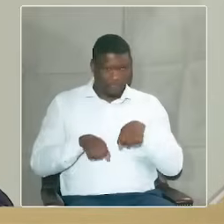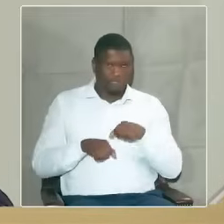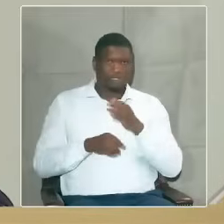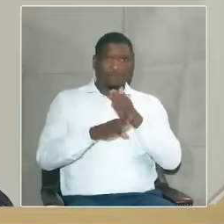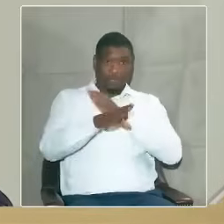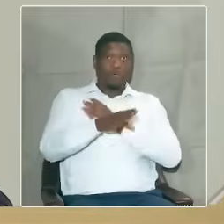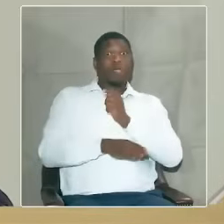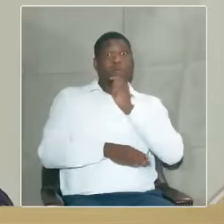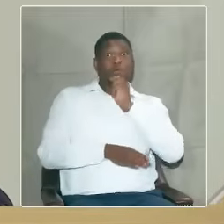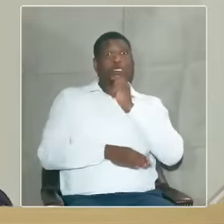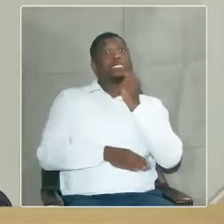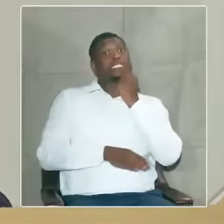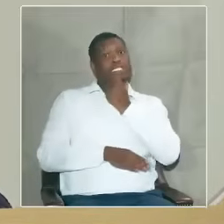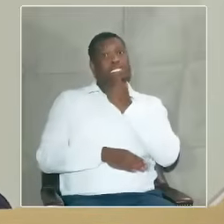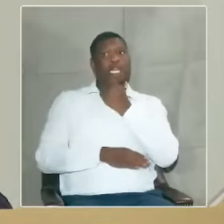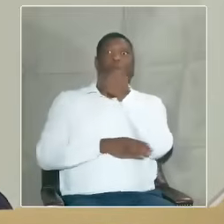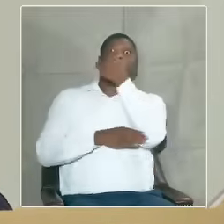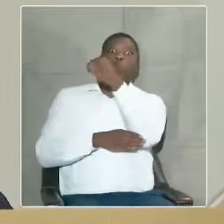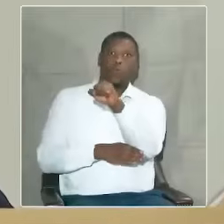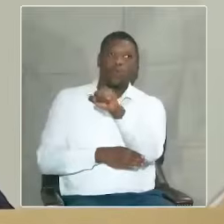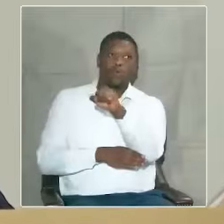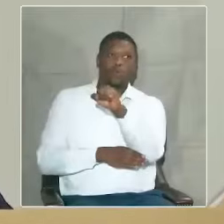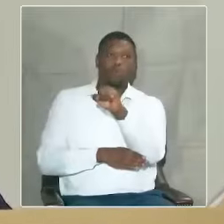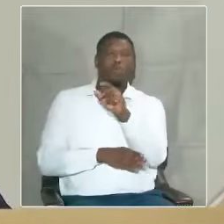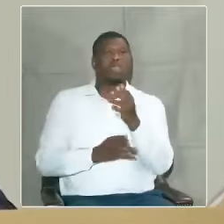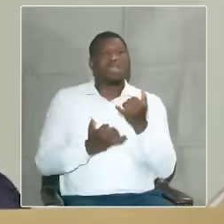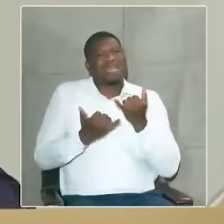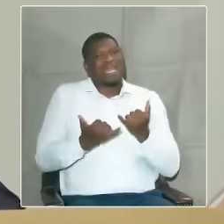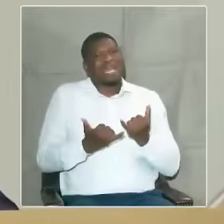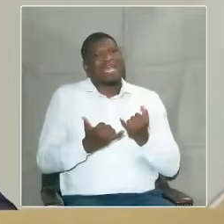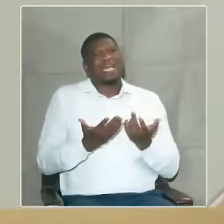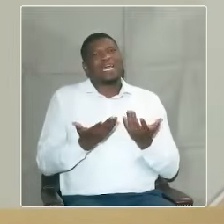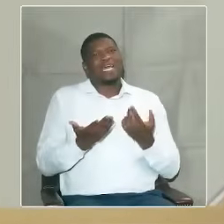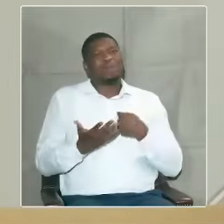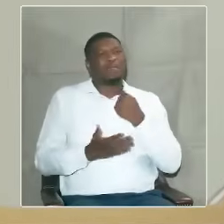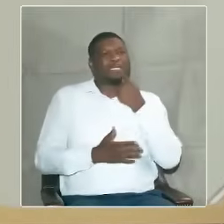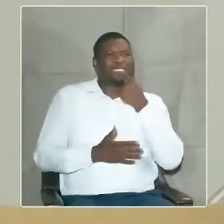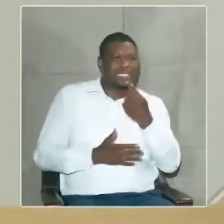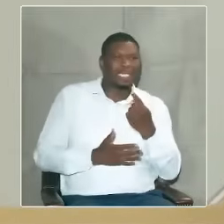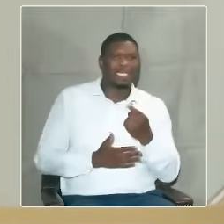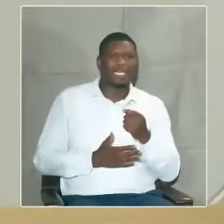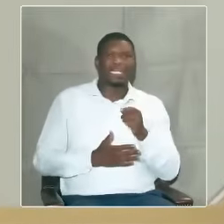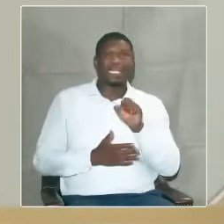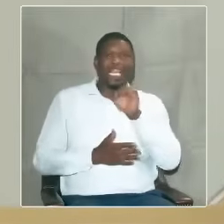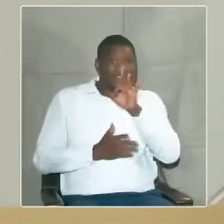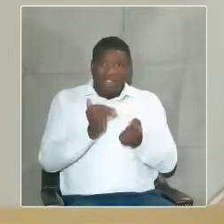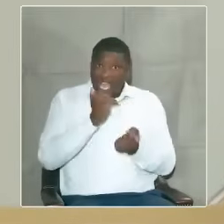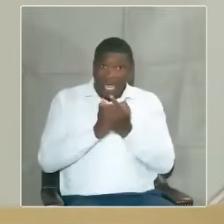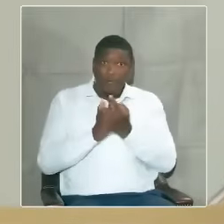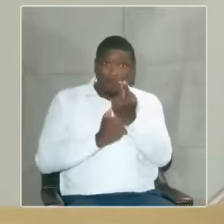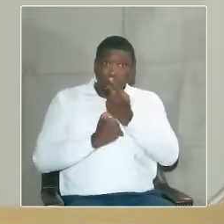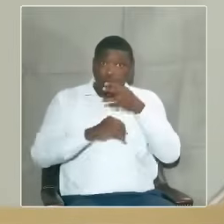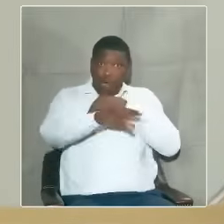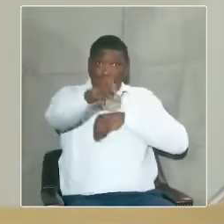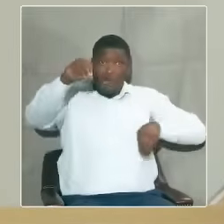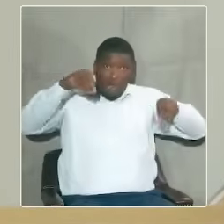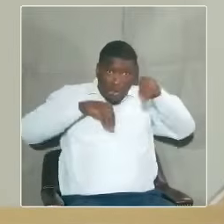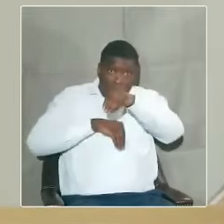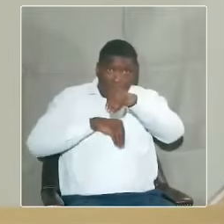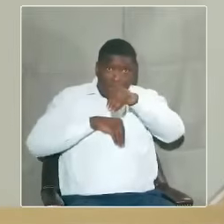I will not agree to it. But what I'm saying is that if you were sitting in my position where I